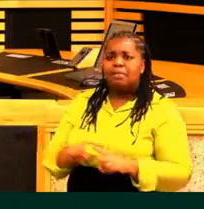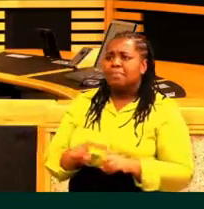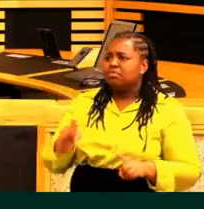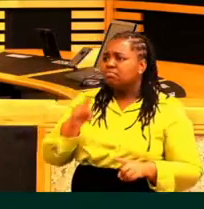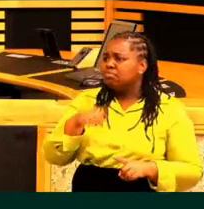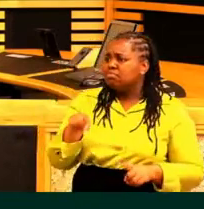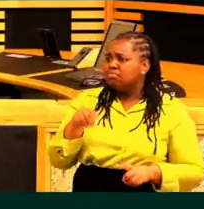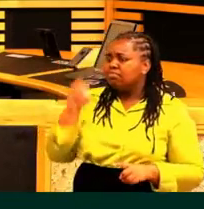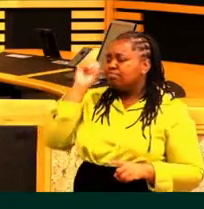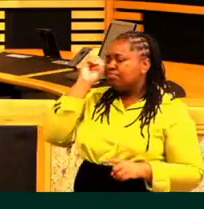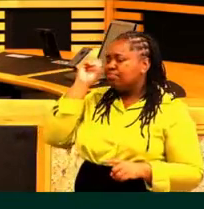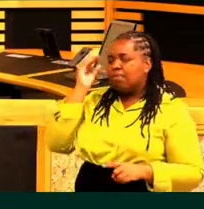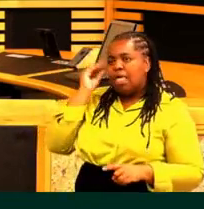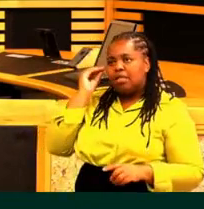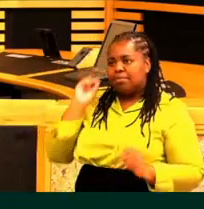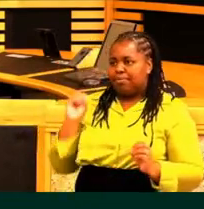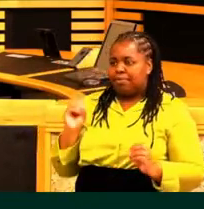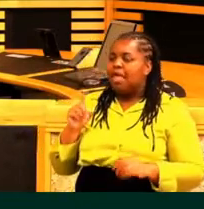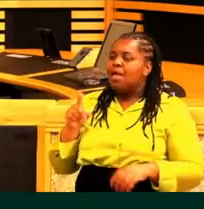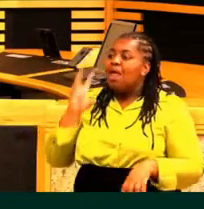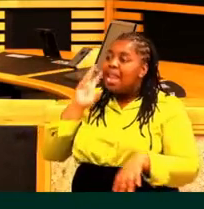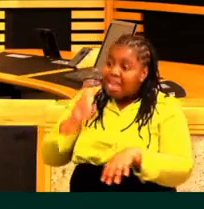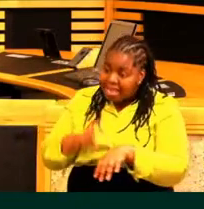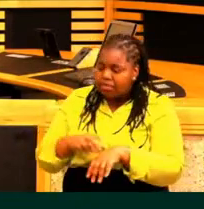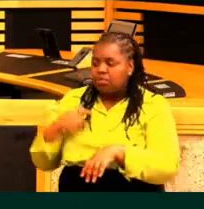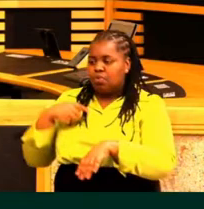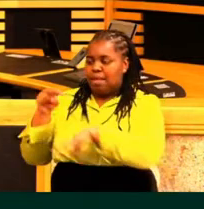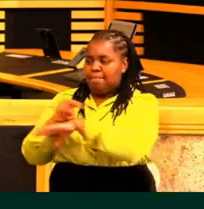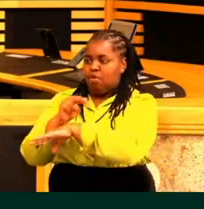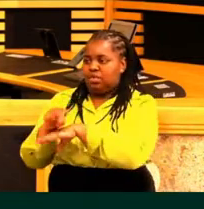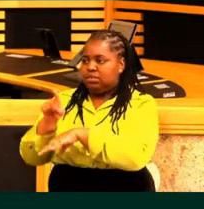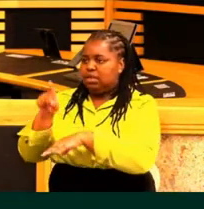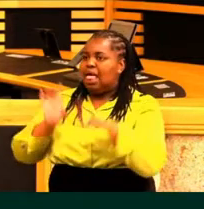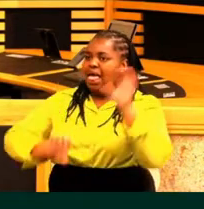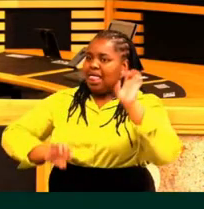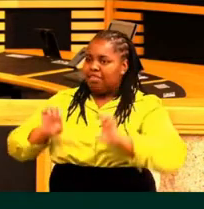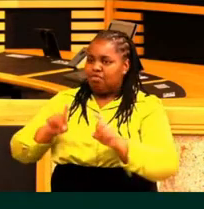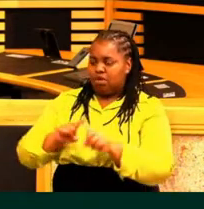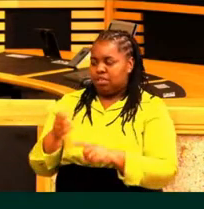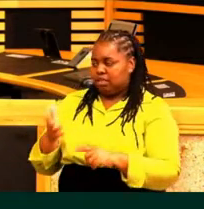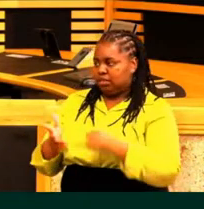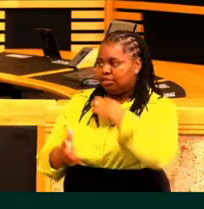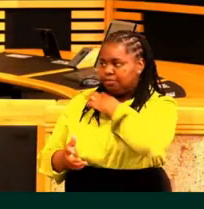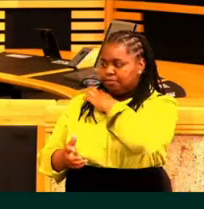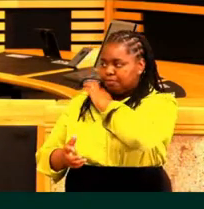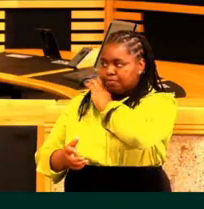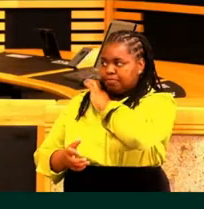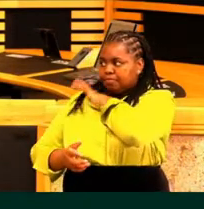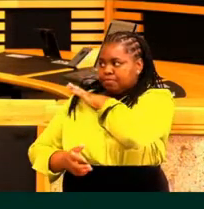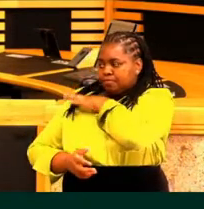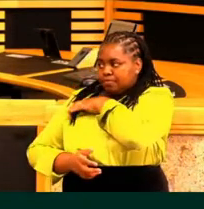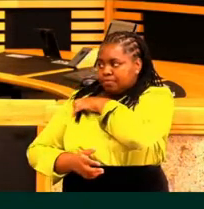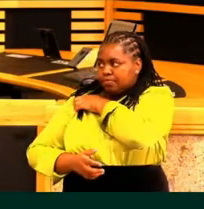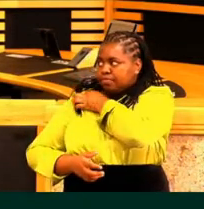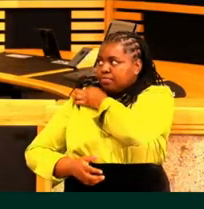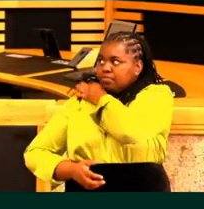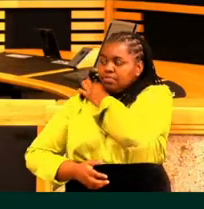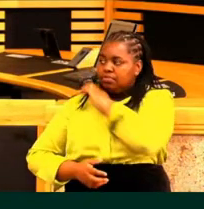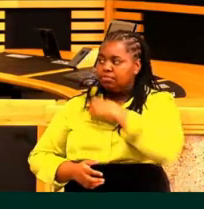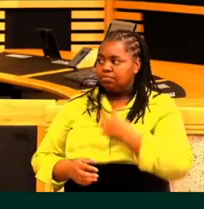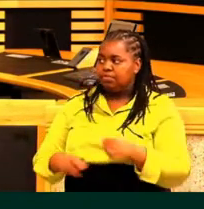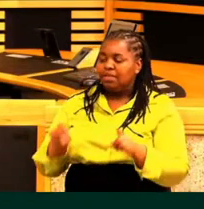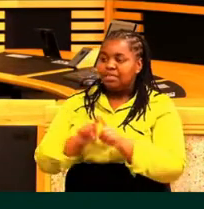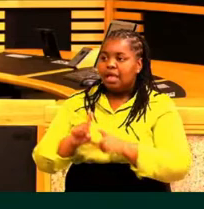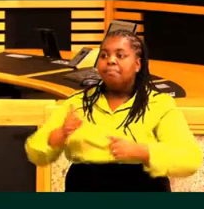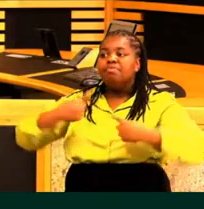have zero experience so there's a need now to Monitor and evaluate such um we've resolved on the collaborative efforts